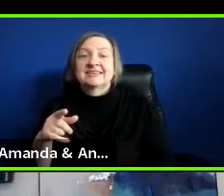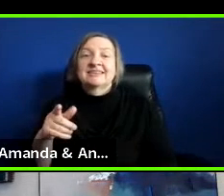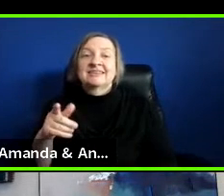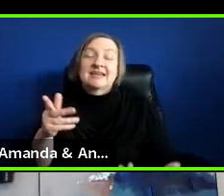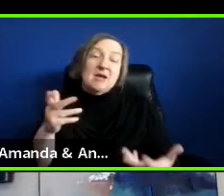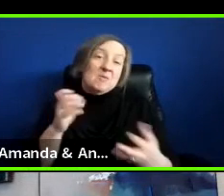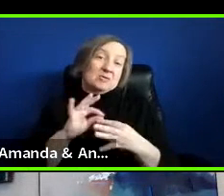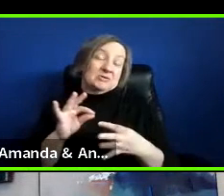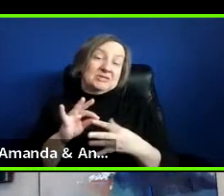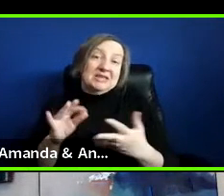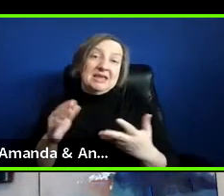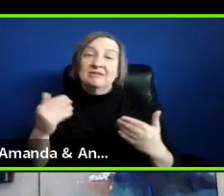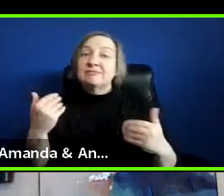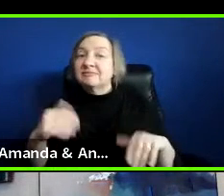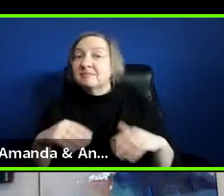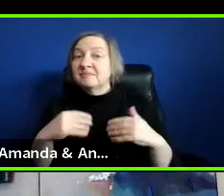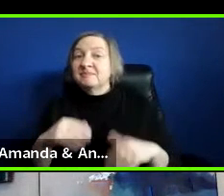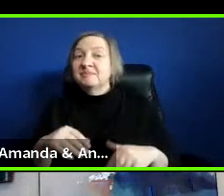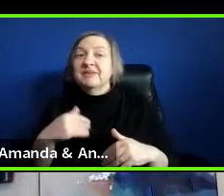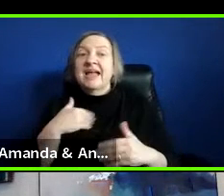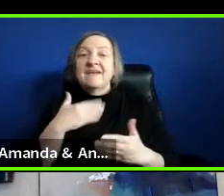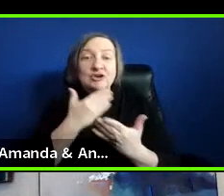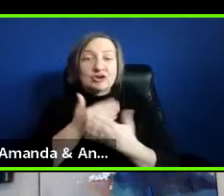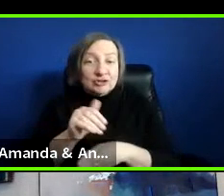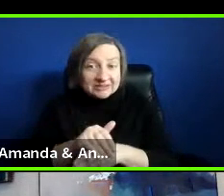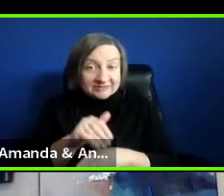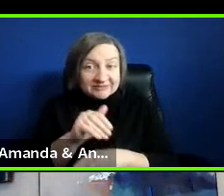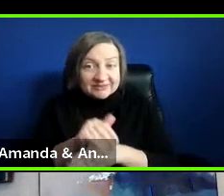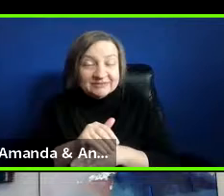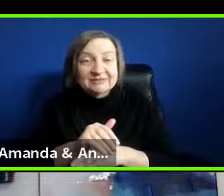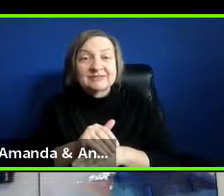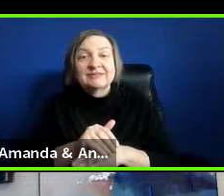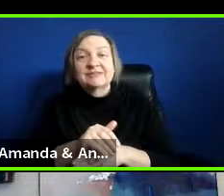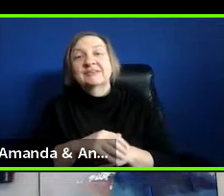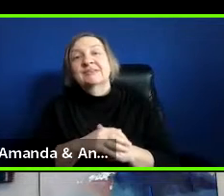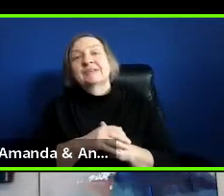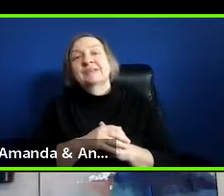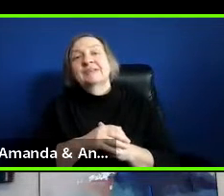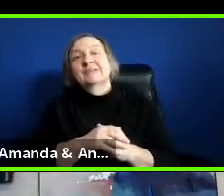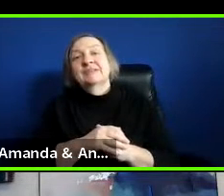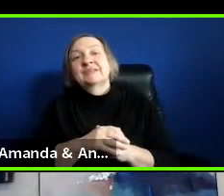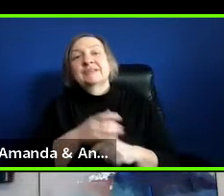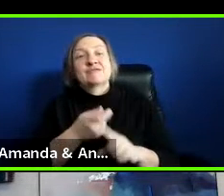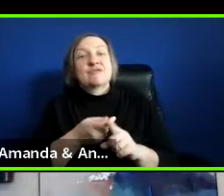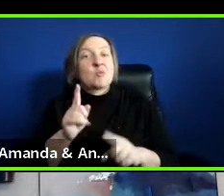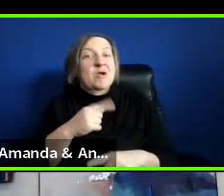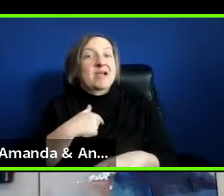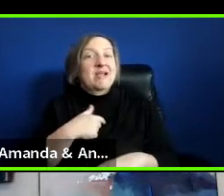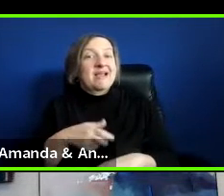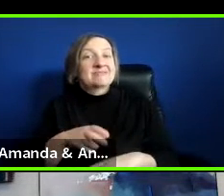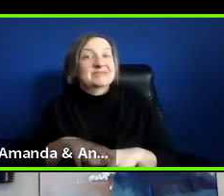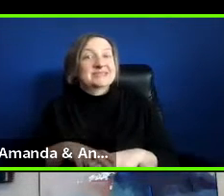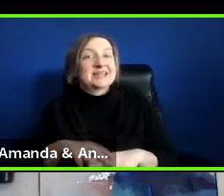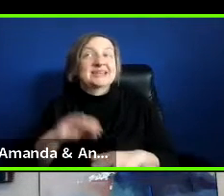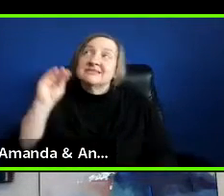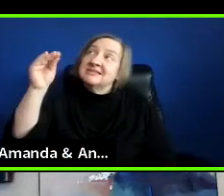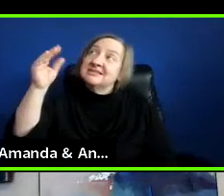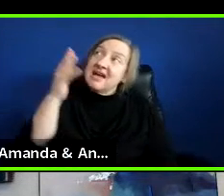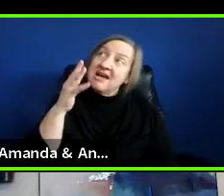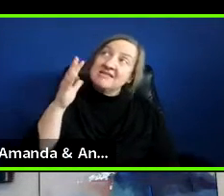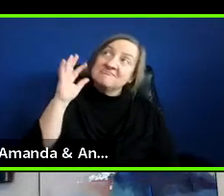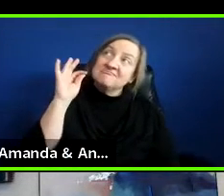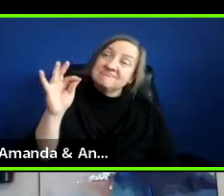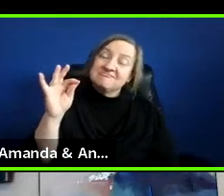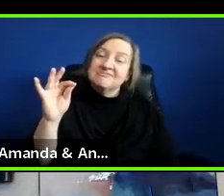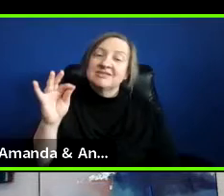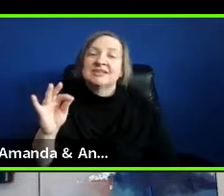want to say, have a good rest of the evening. From where I'm sitting, the sun is shining. So get